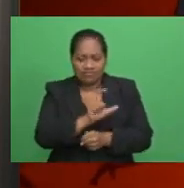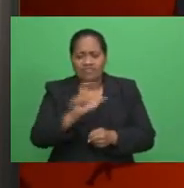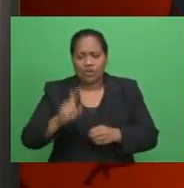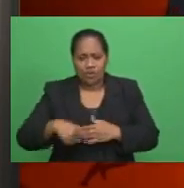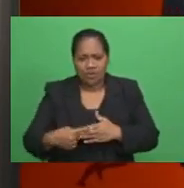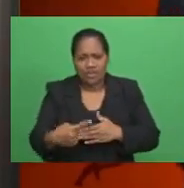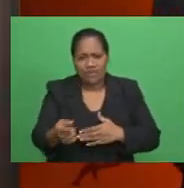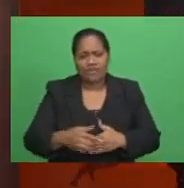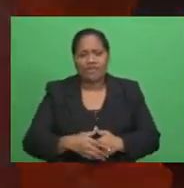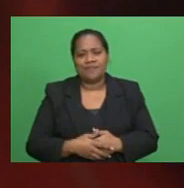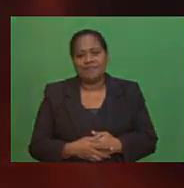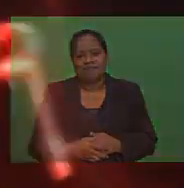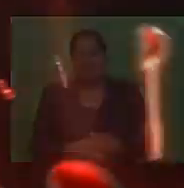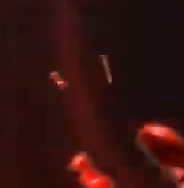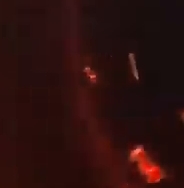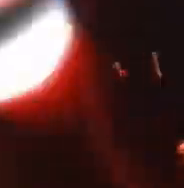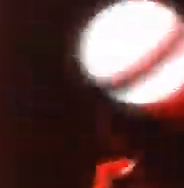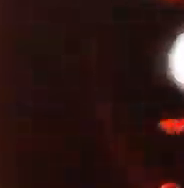up.